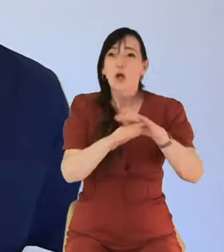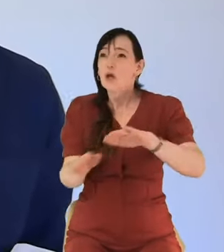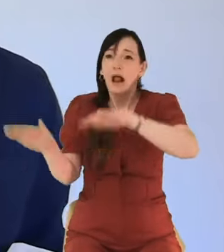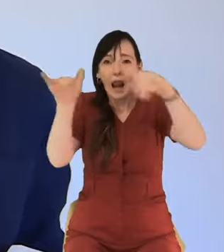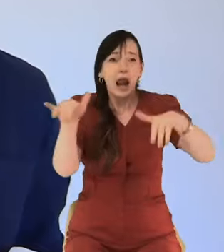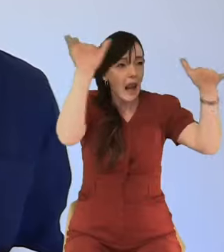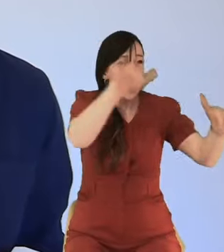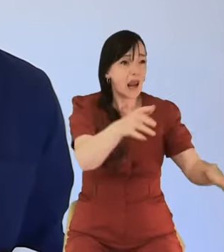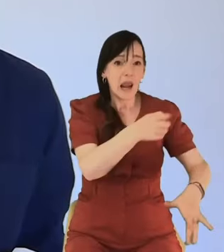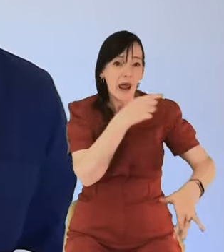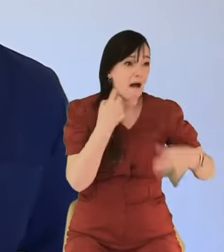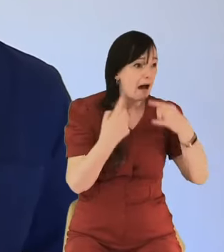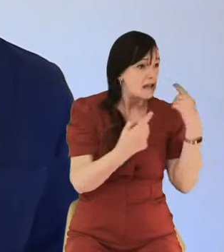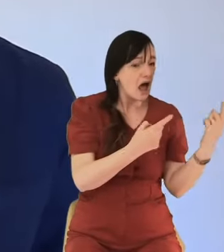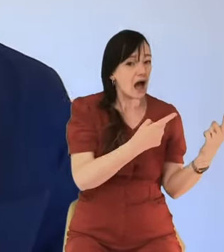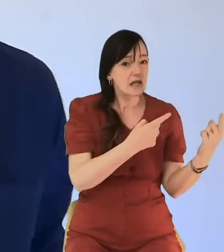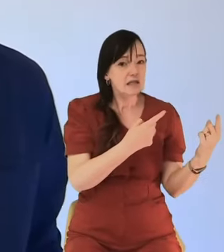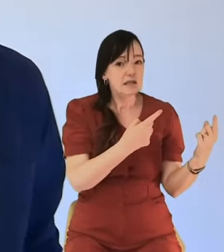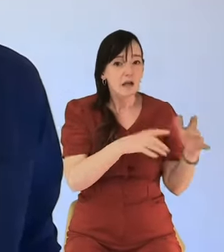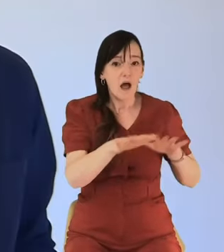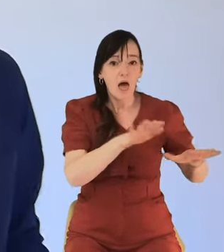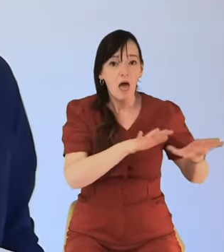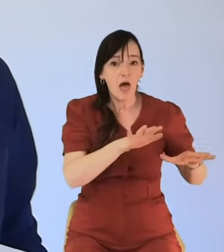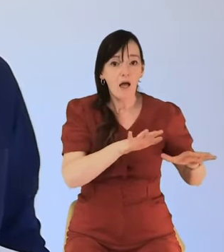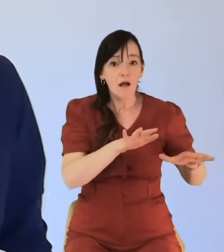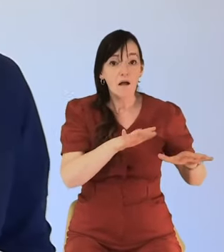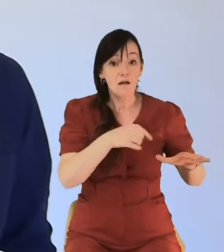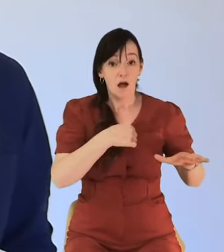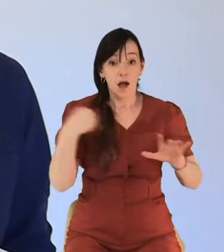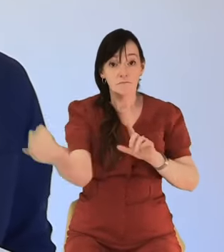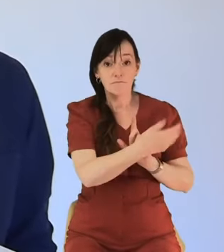there? Because God has got hold of us.